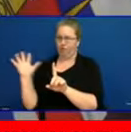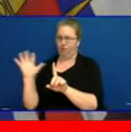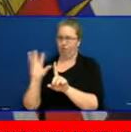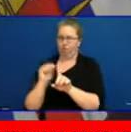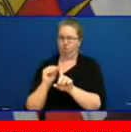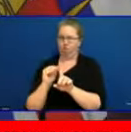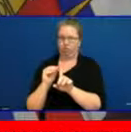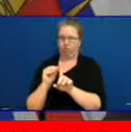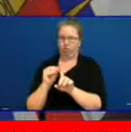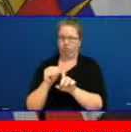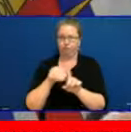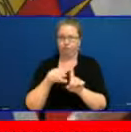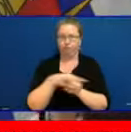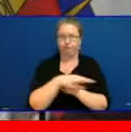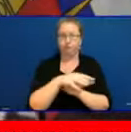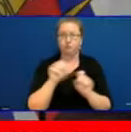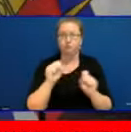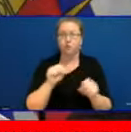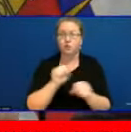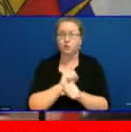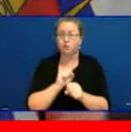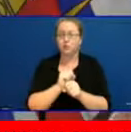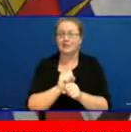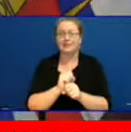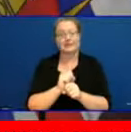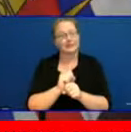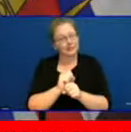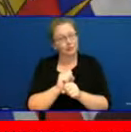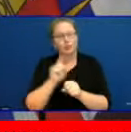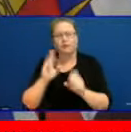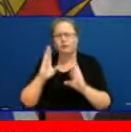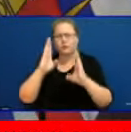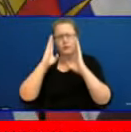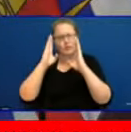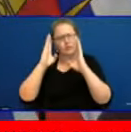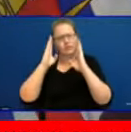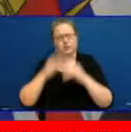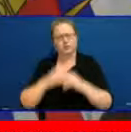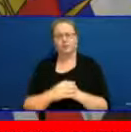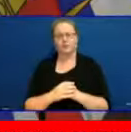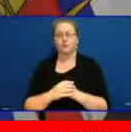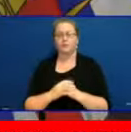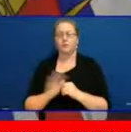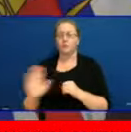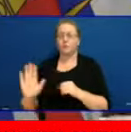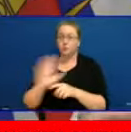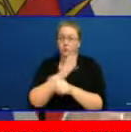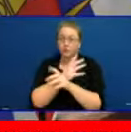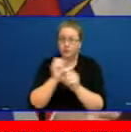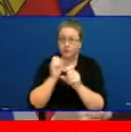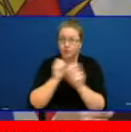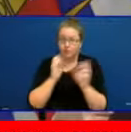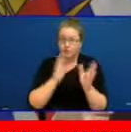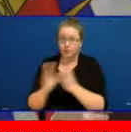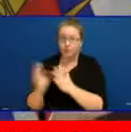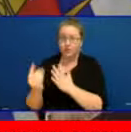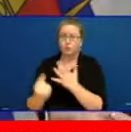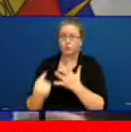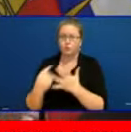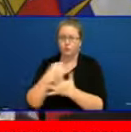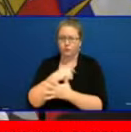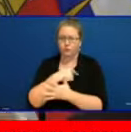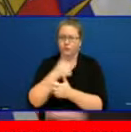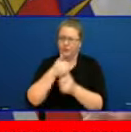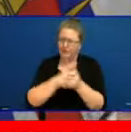are the types of things we need to pay attention to ongoing. Right now, the focus is on reviewing those safety plans